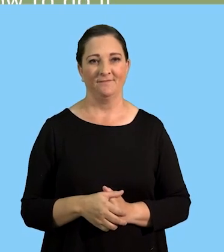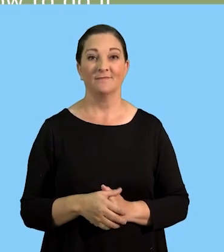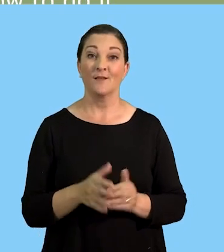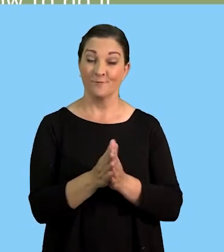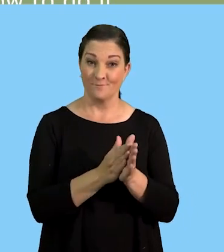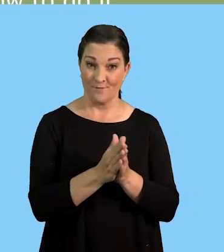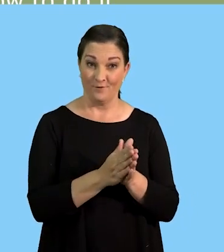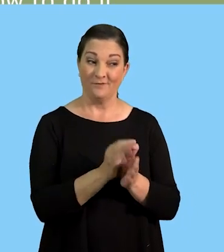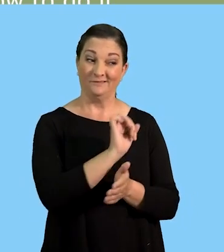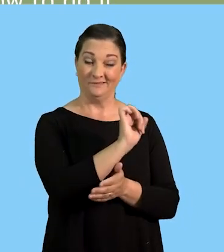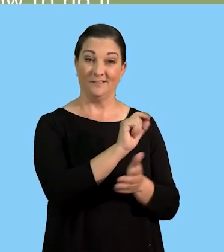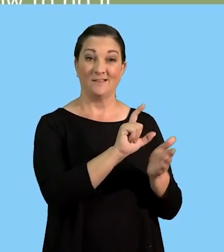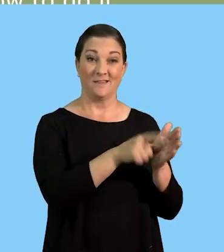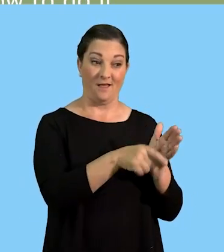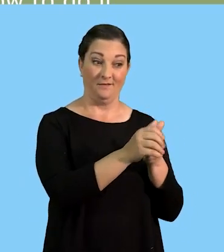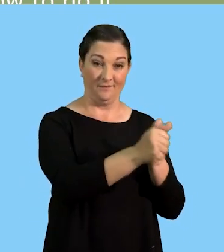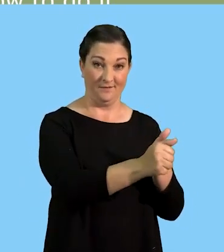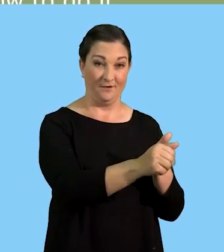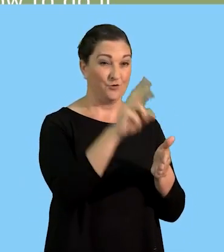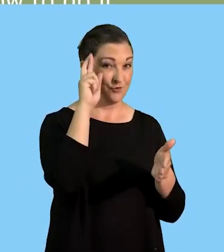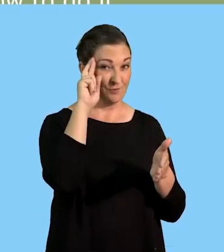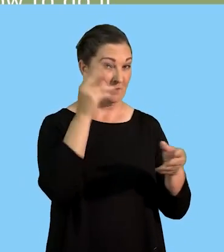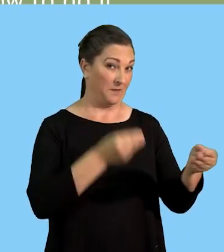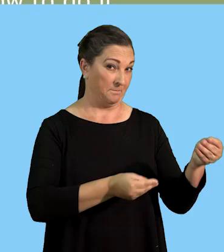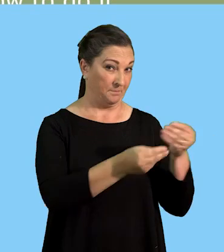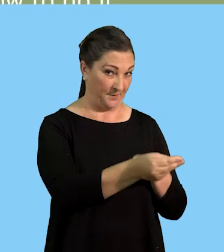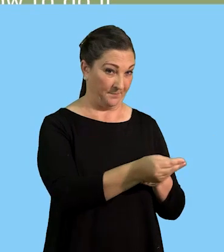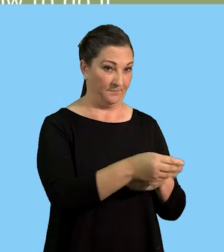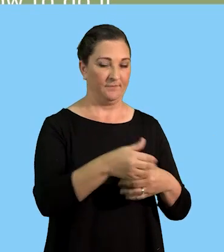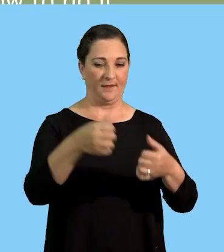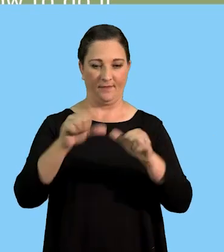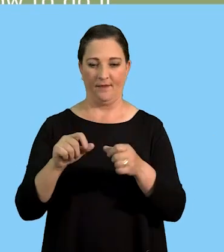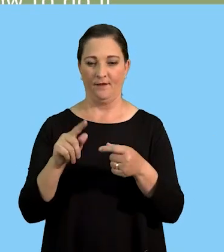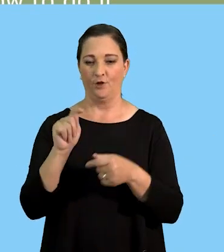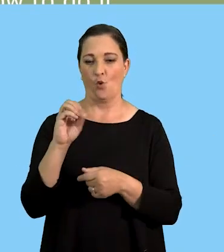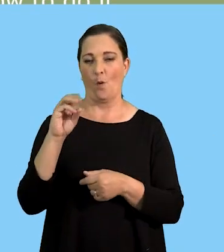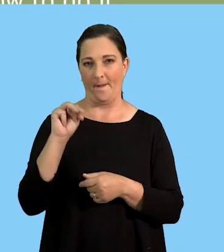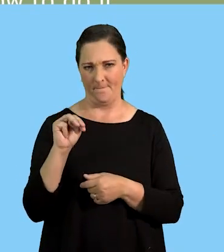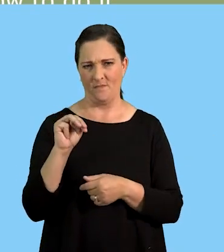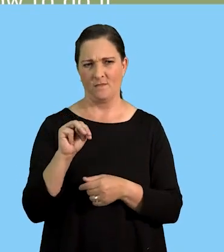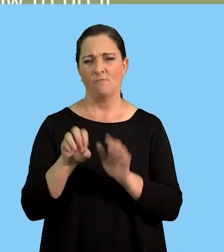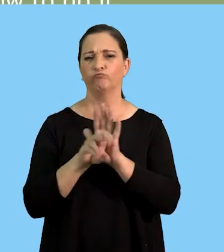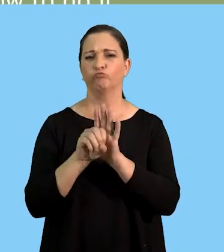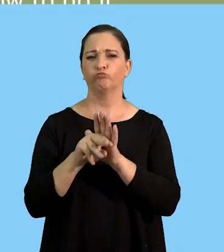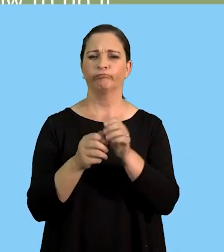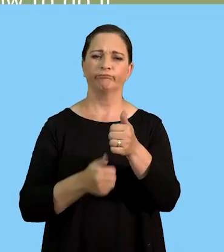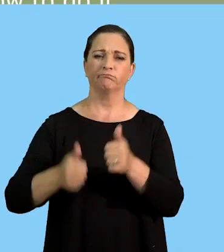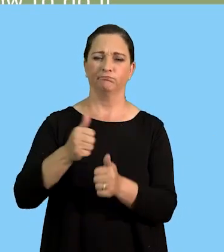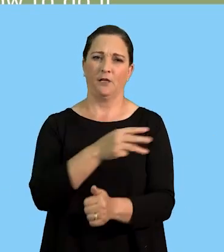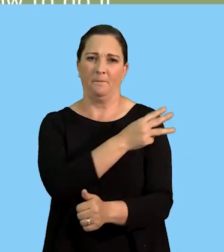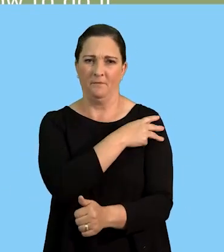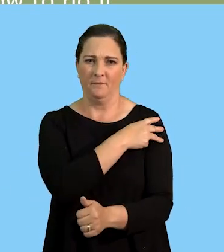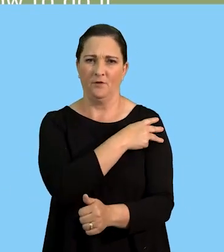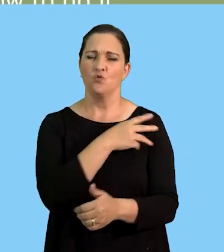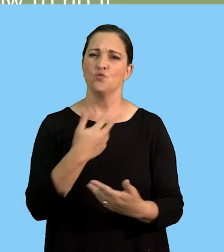That is how you motivate, but the leadership style, remember, is transactional. Then we have Tom, the marketing manager, who uses